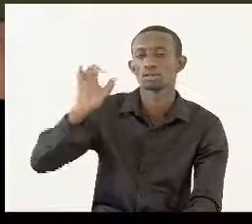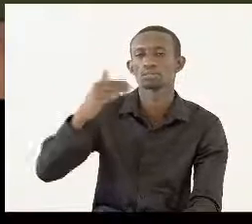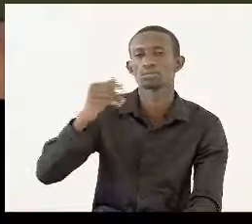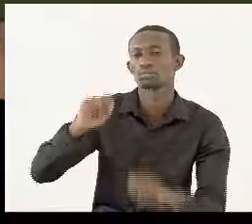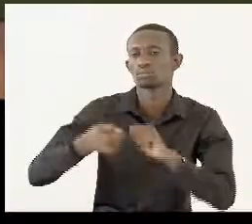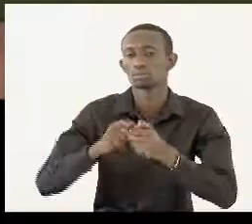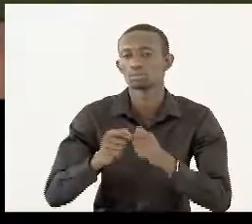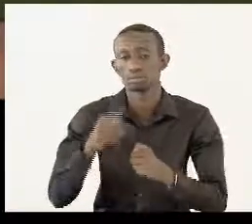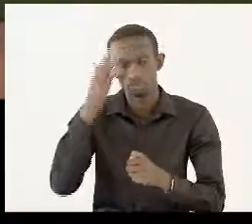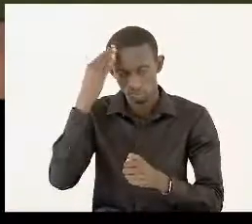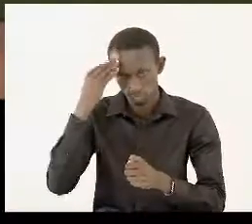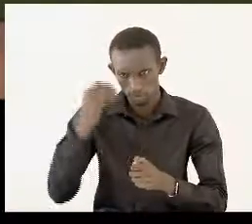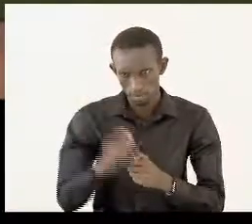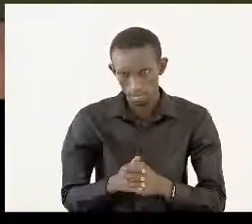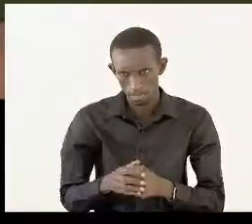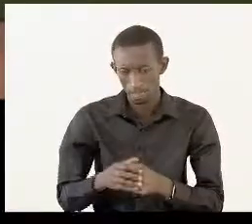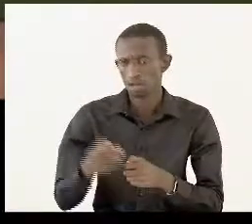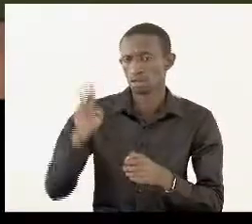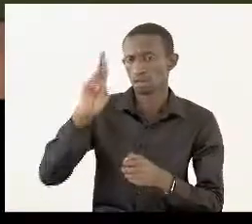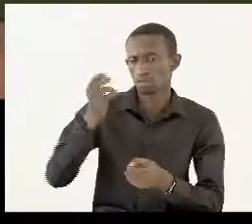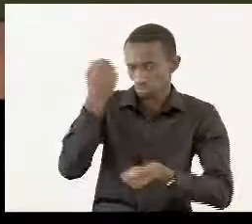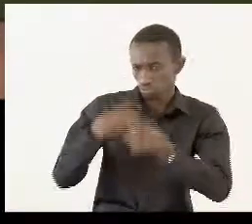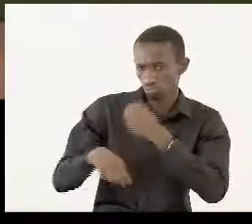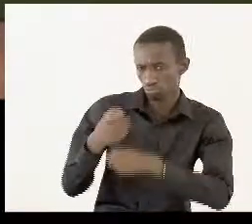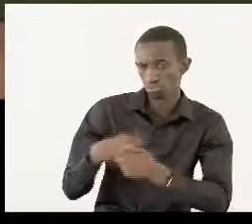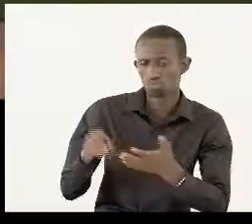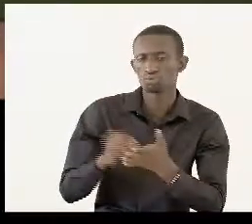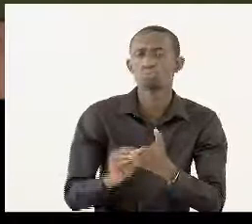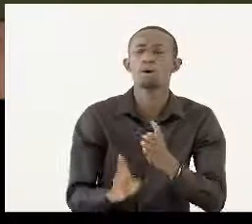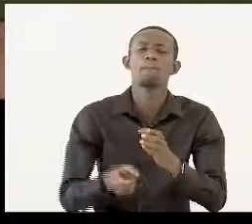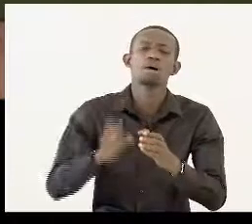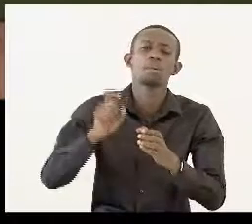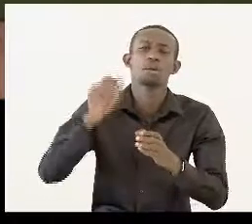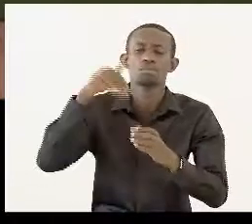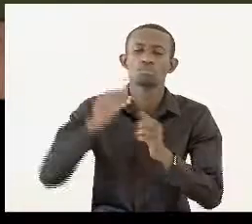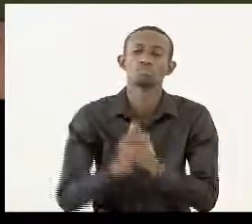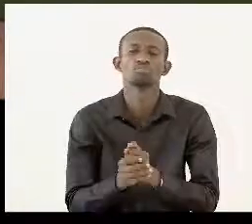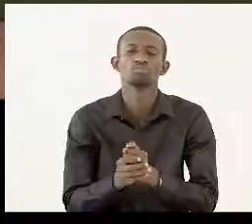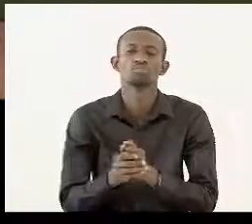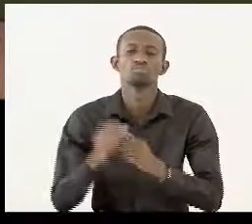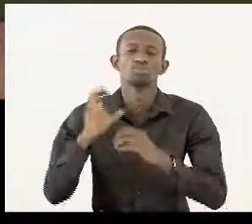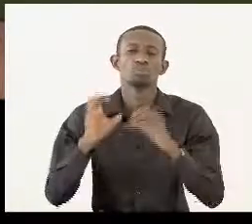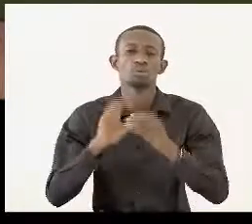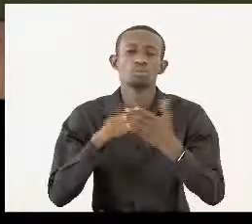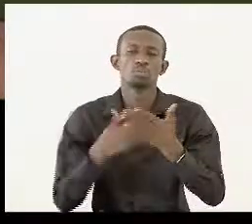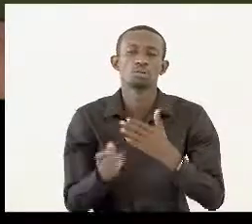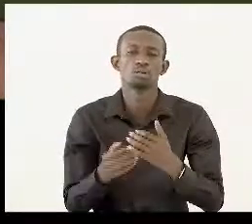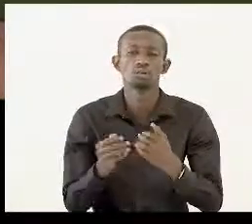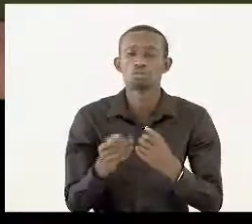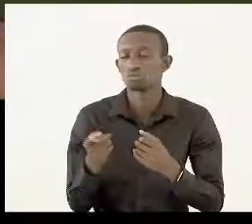the reactivity increases down the group in the nonmetals, sorry, in the